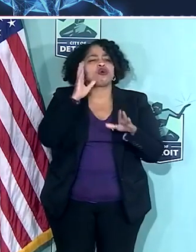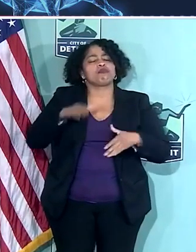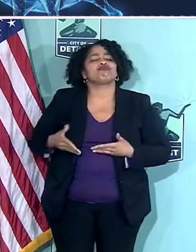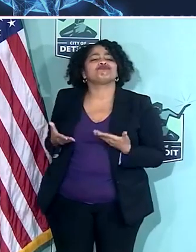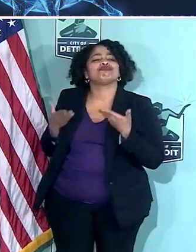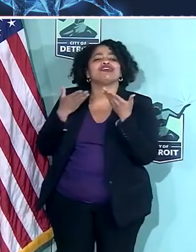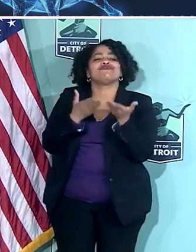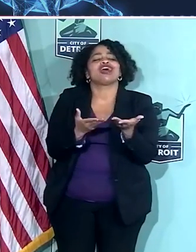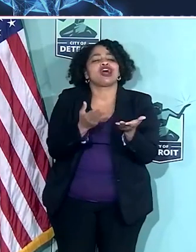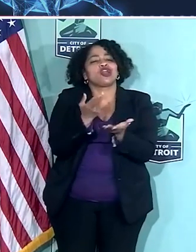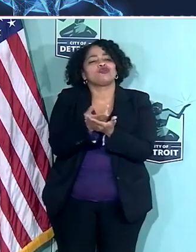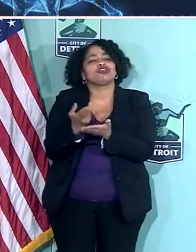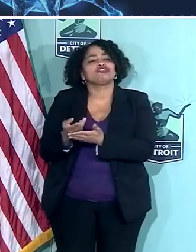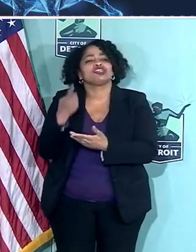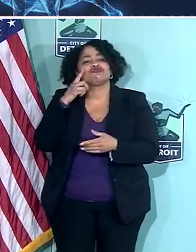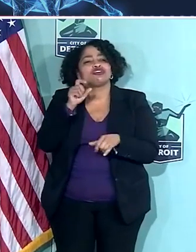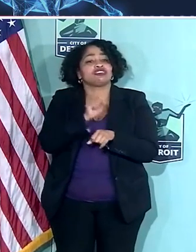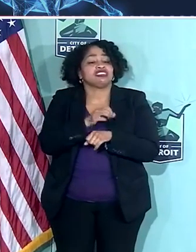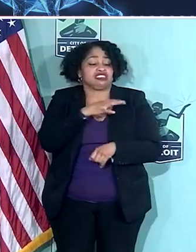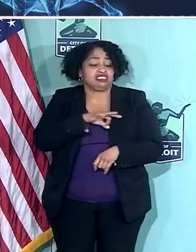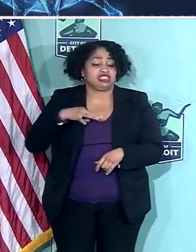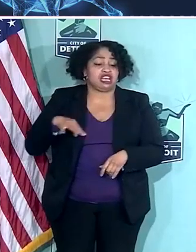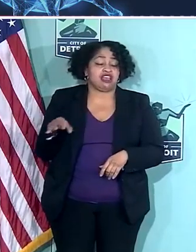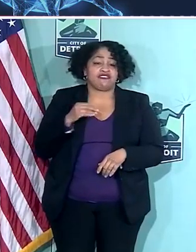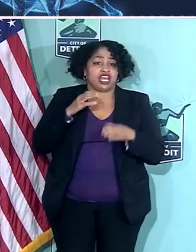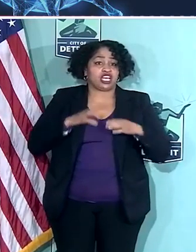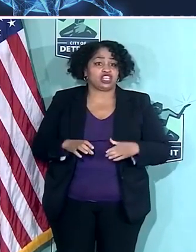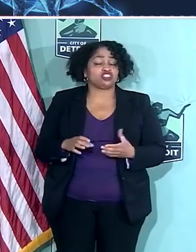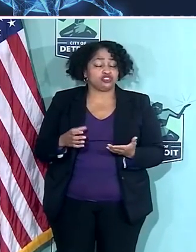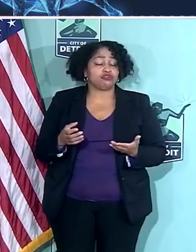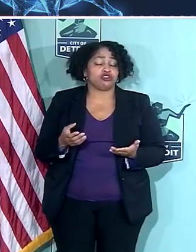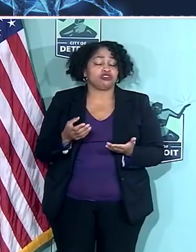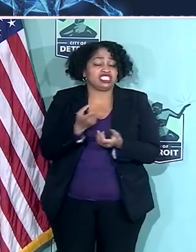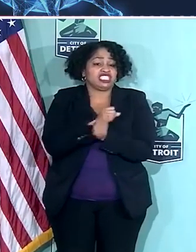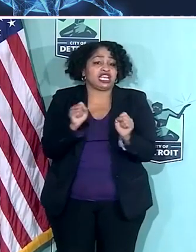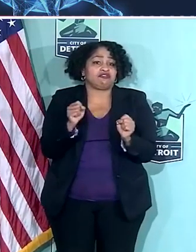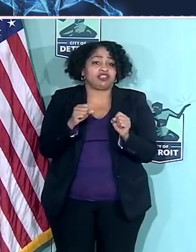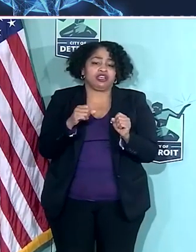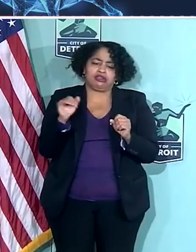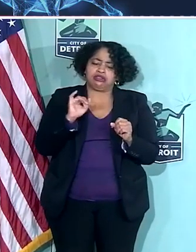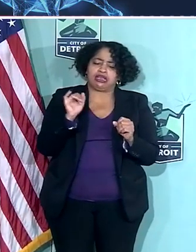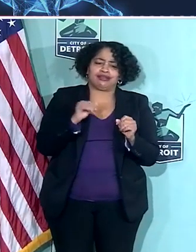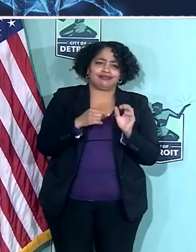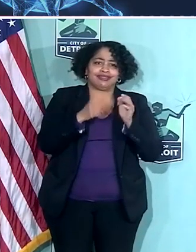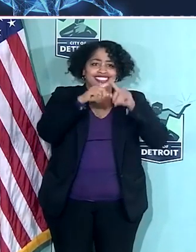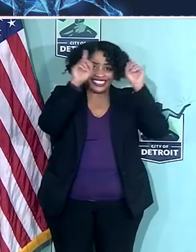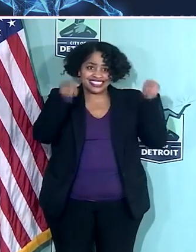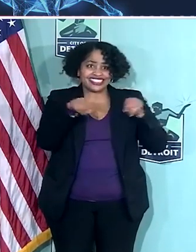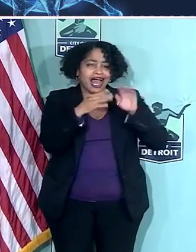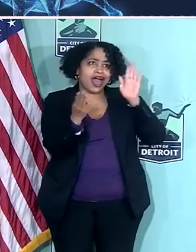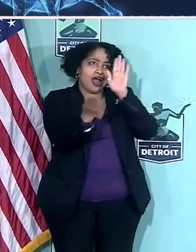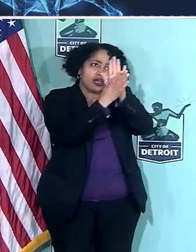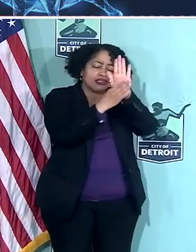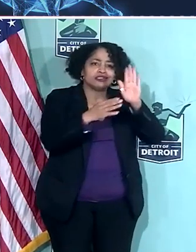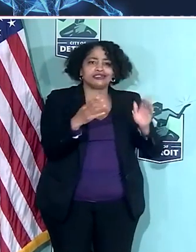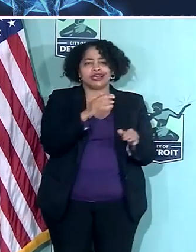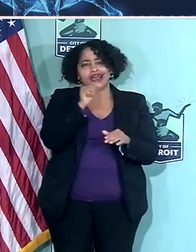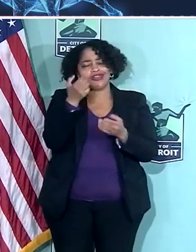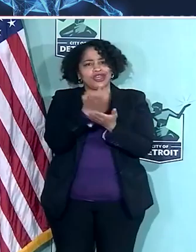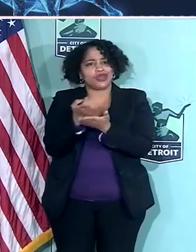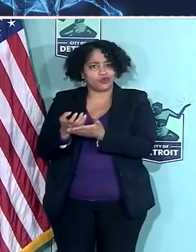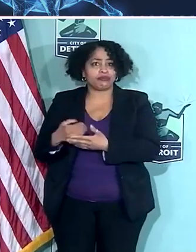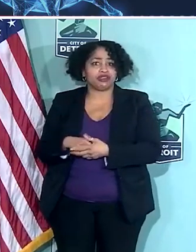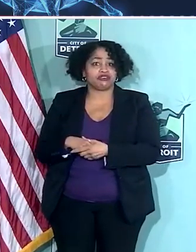mentioned, on the website for employee and customer safety, including signage and safety tools and other equipment. Proper